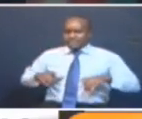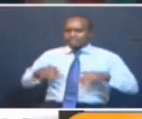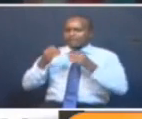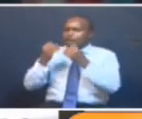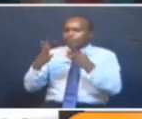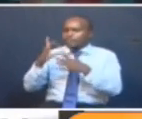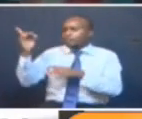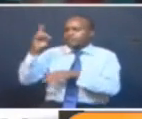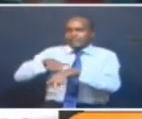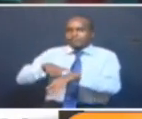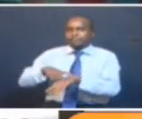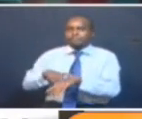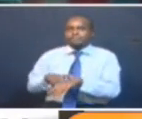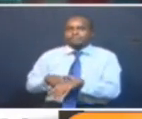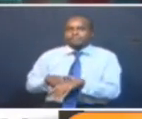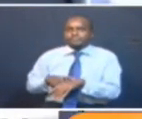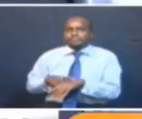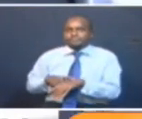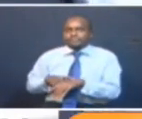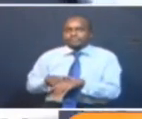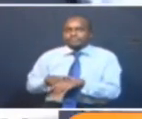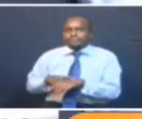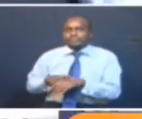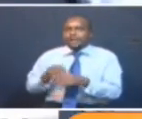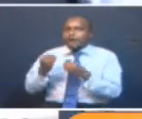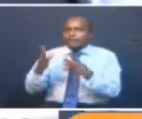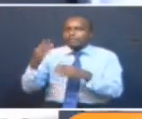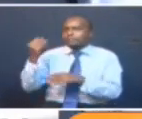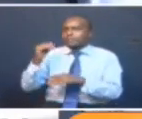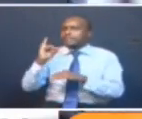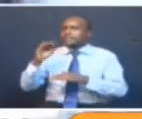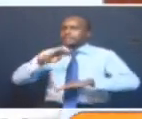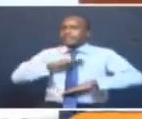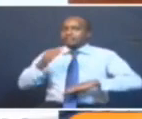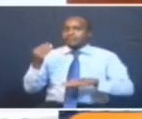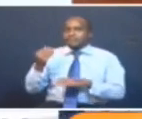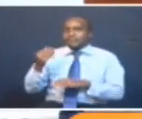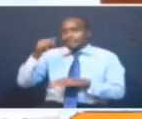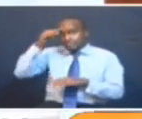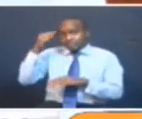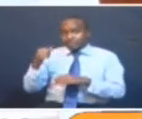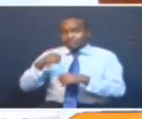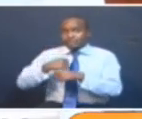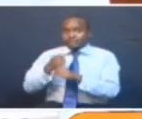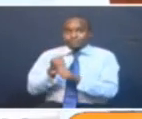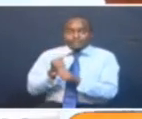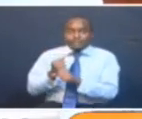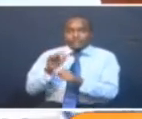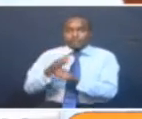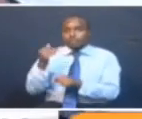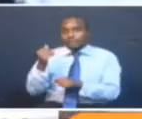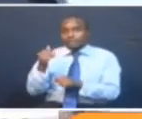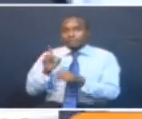time? You know, how much money is enough money? You know, because he's making a lot of money now with book tours